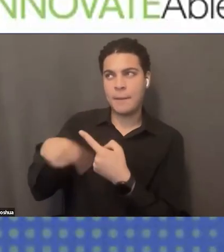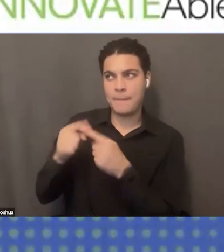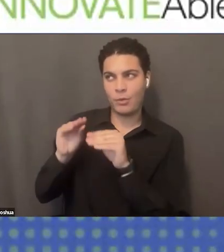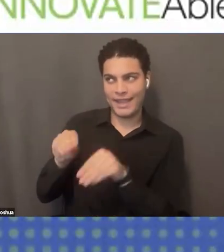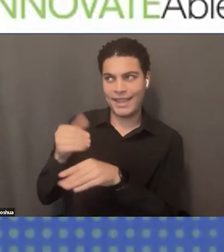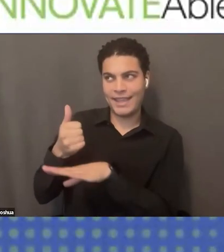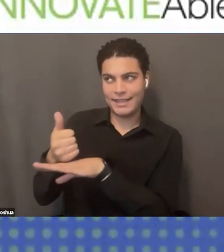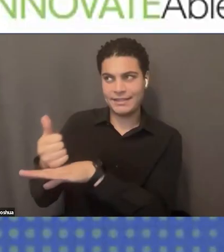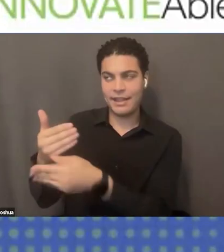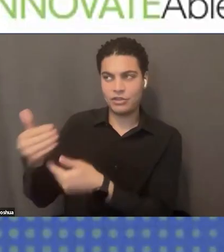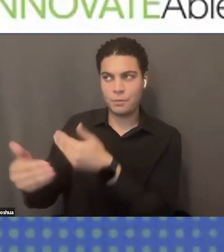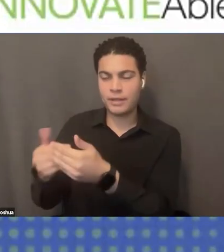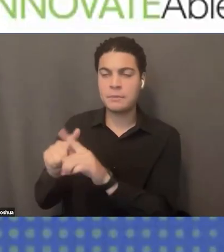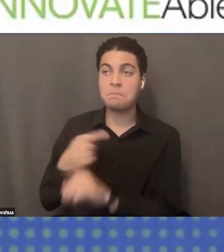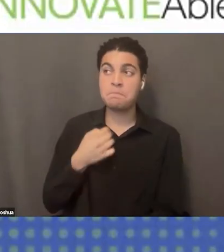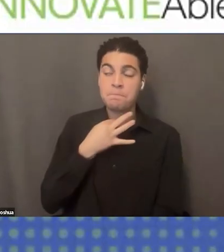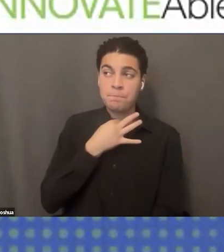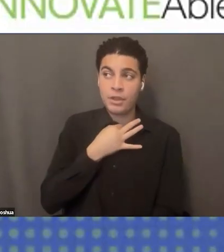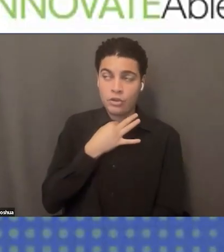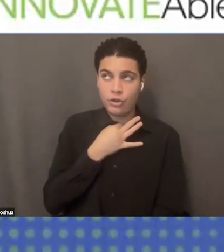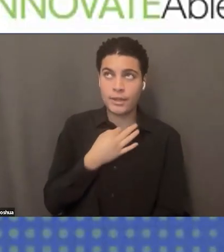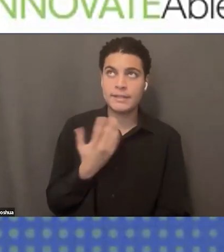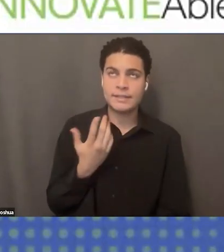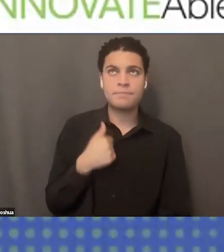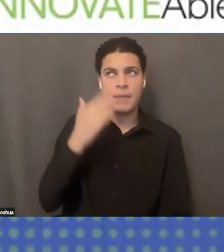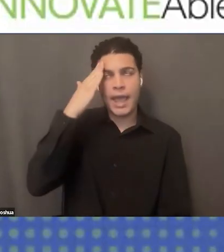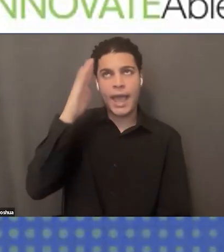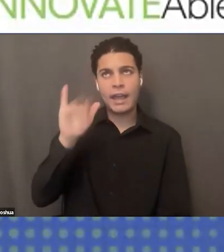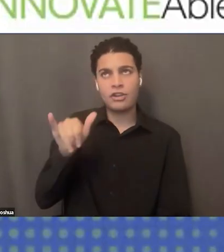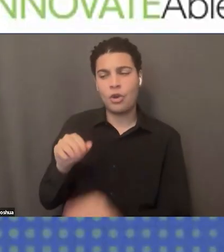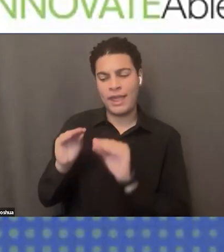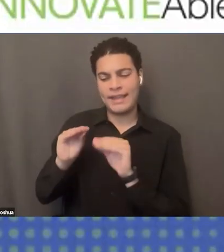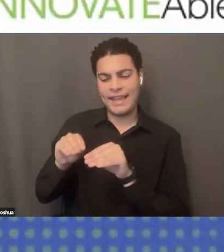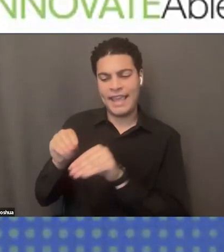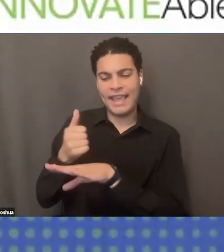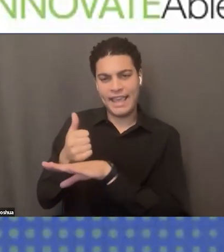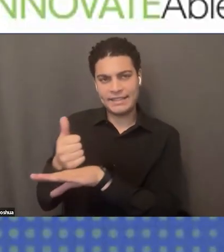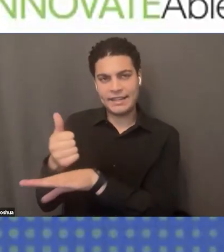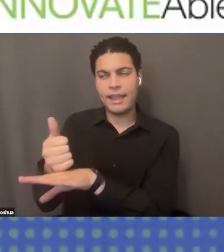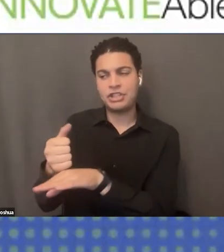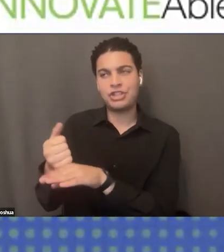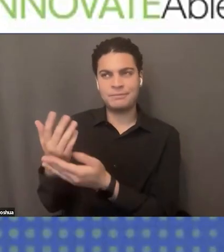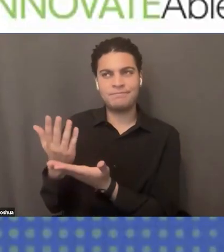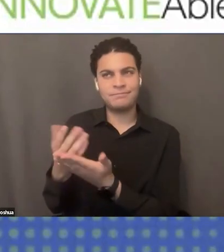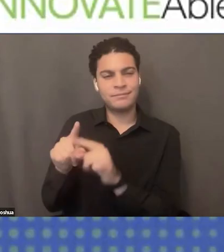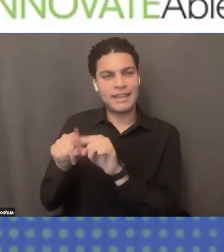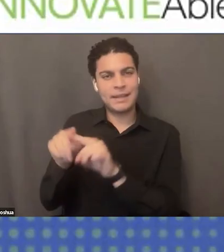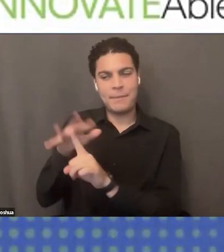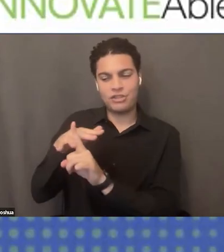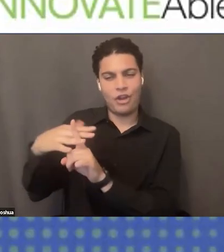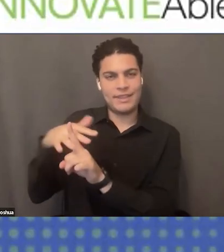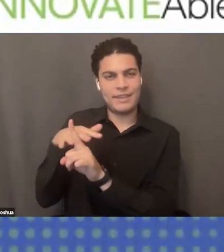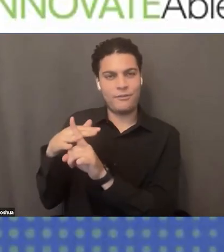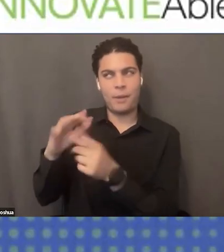it's dependent on like the environment of installation, but do you have a general idea?